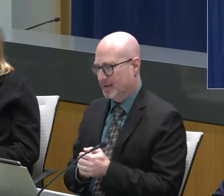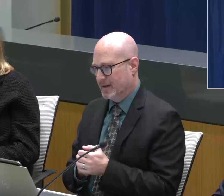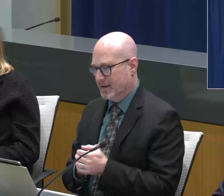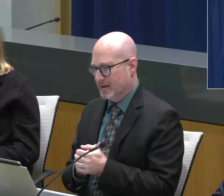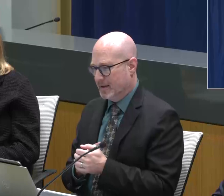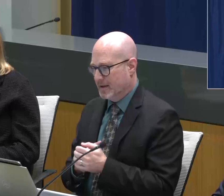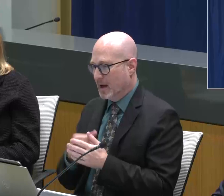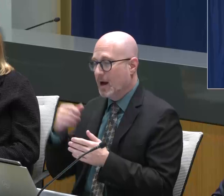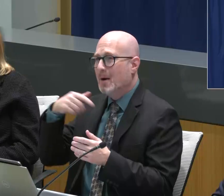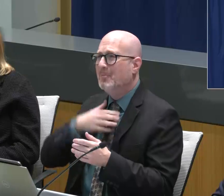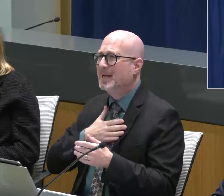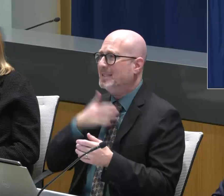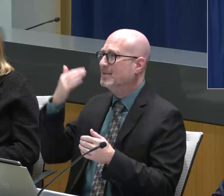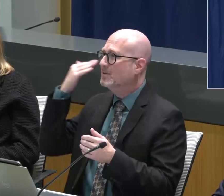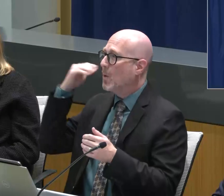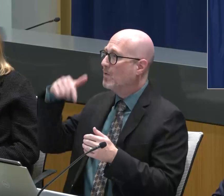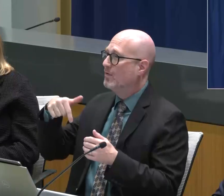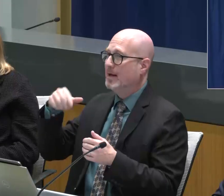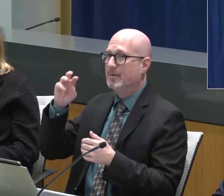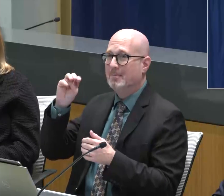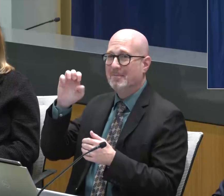generous.